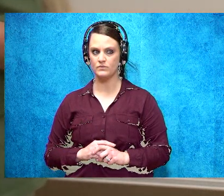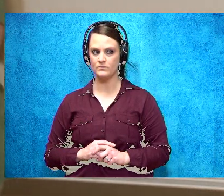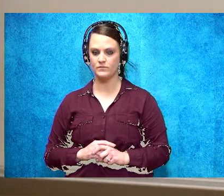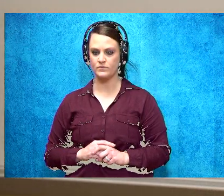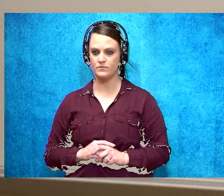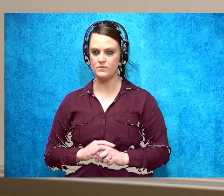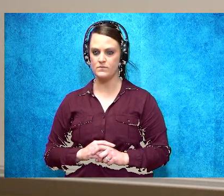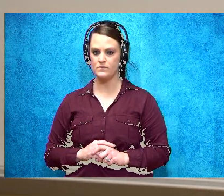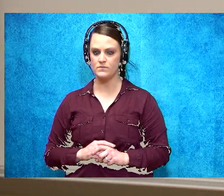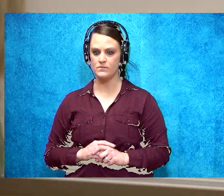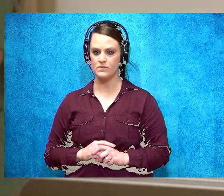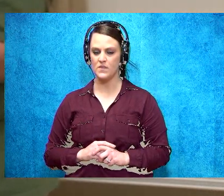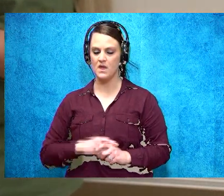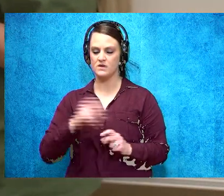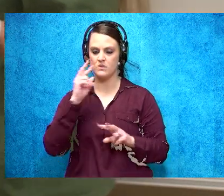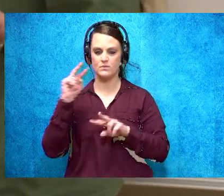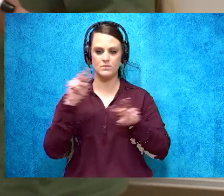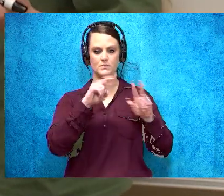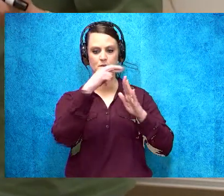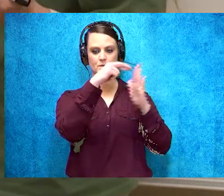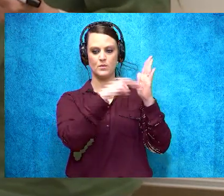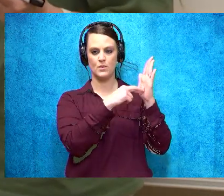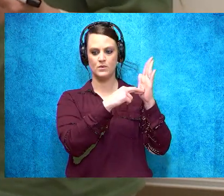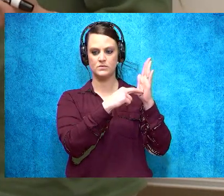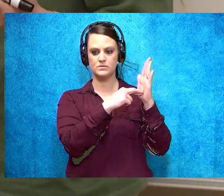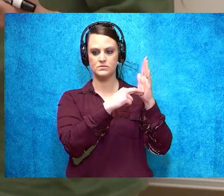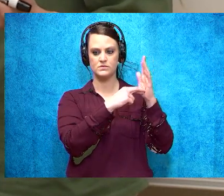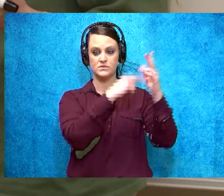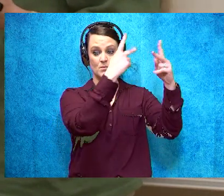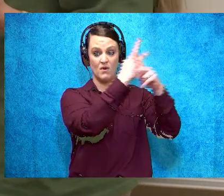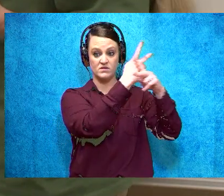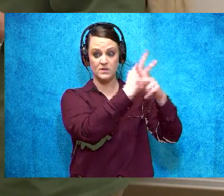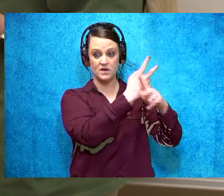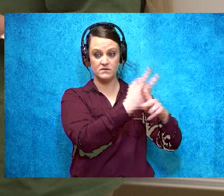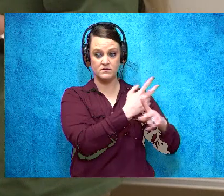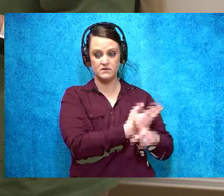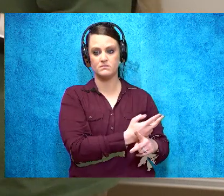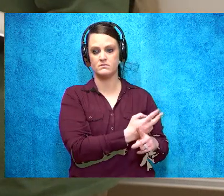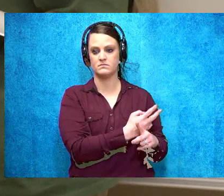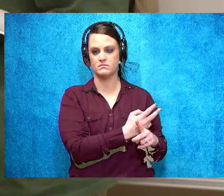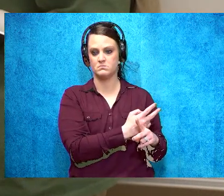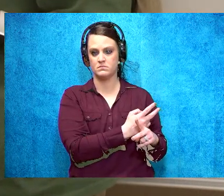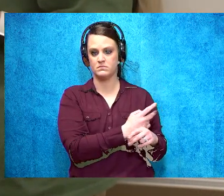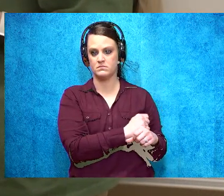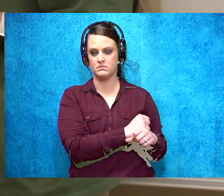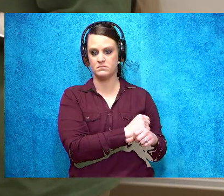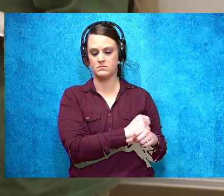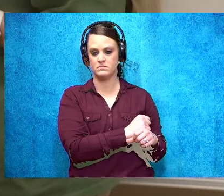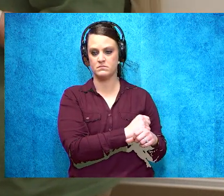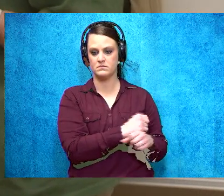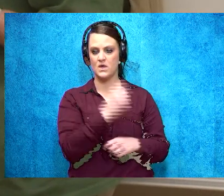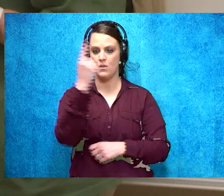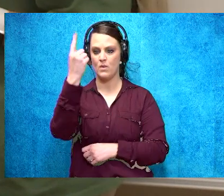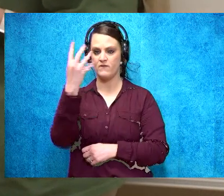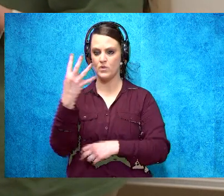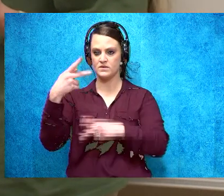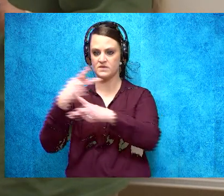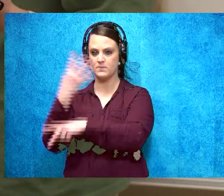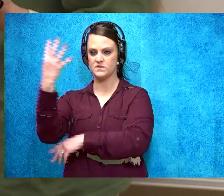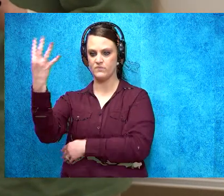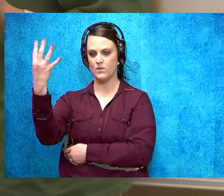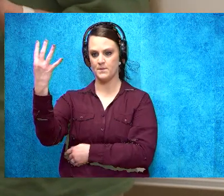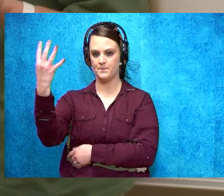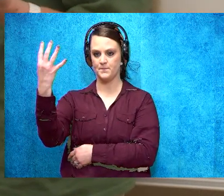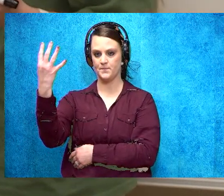according to our hierarchy, that we do multiplication next, we're going to multiply 1/4 times